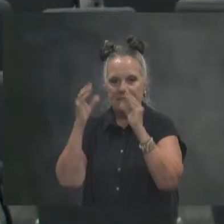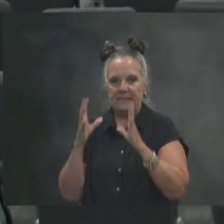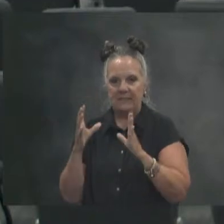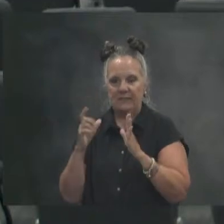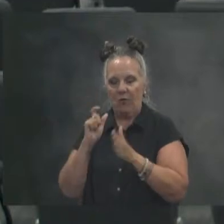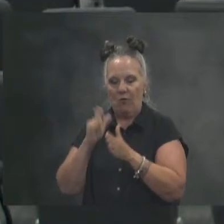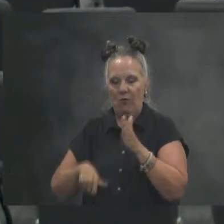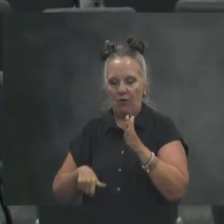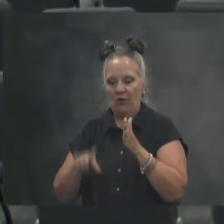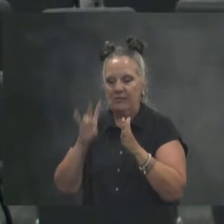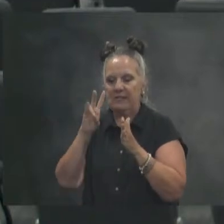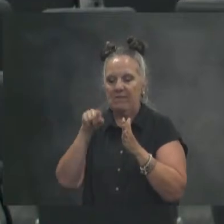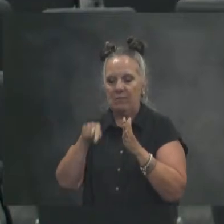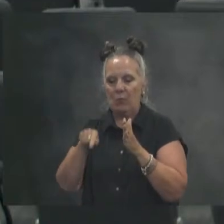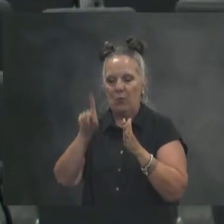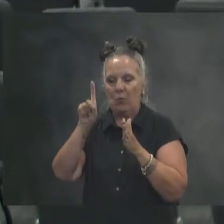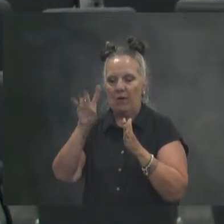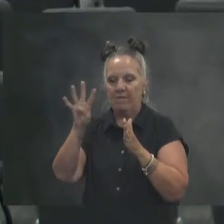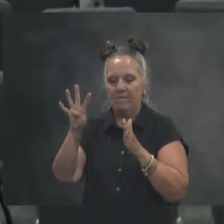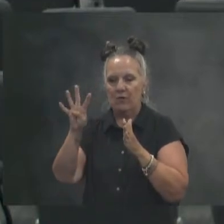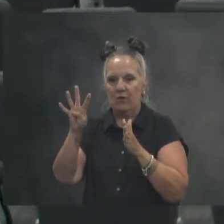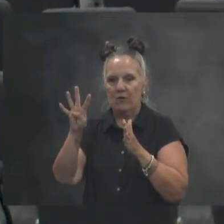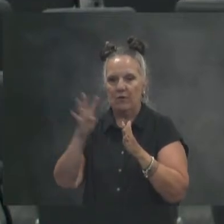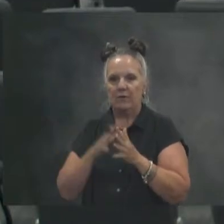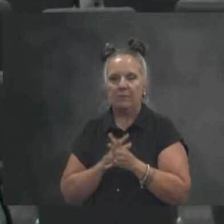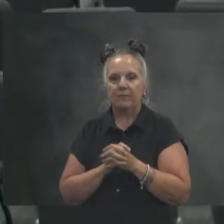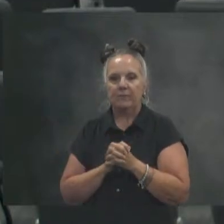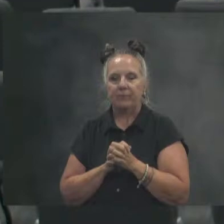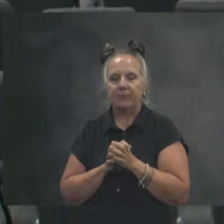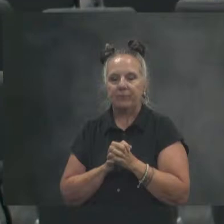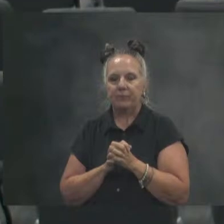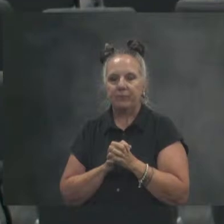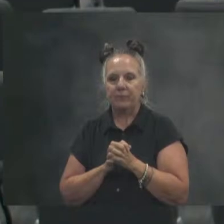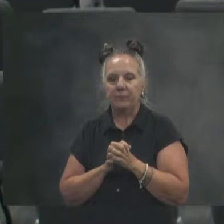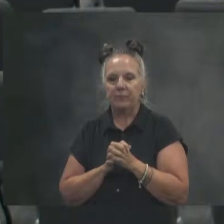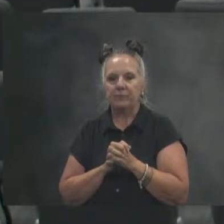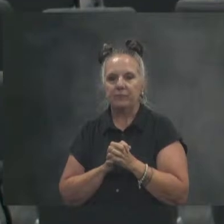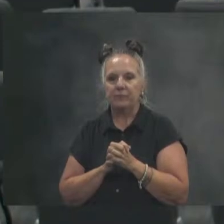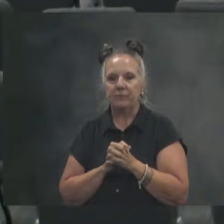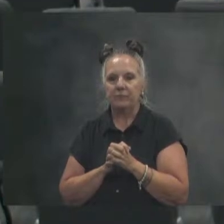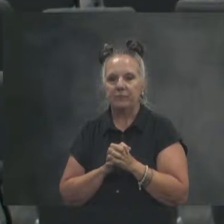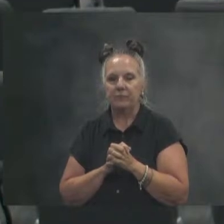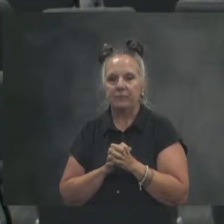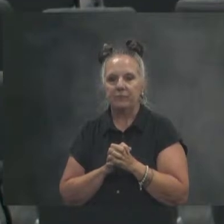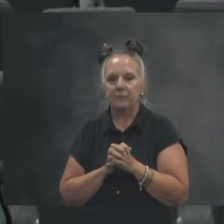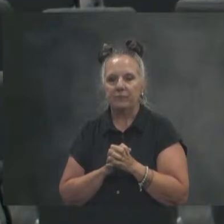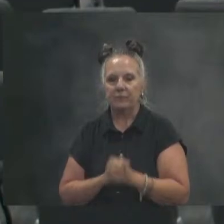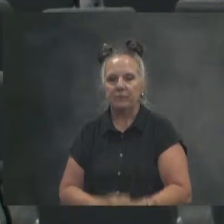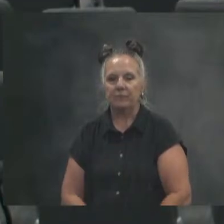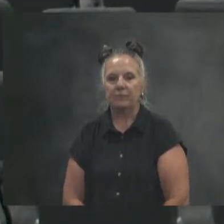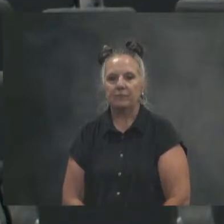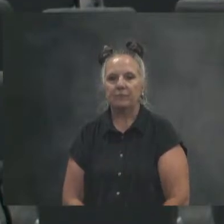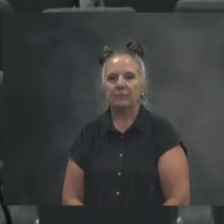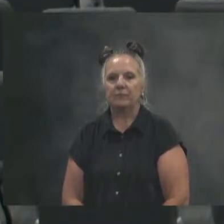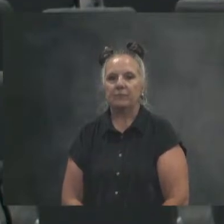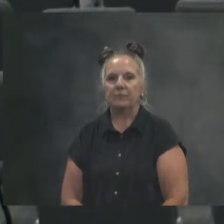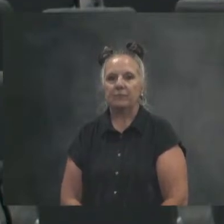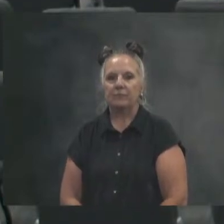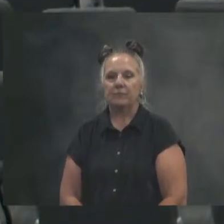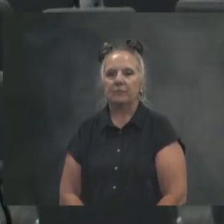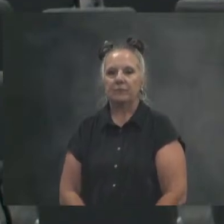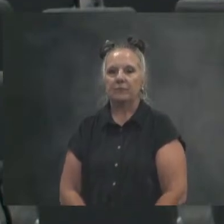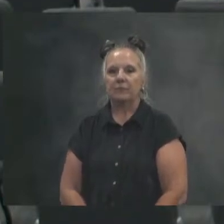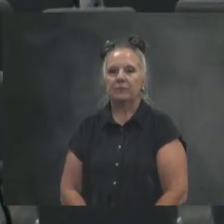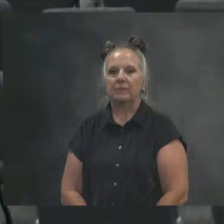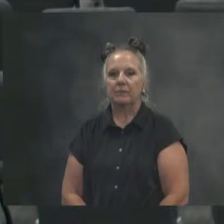Article 7.14, planning time. Motion? Is